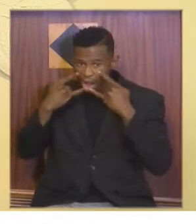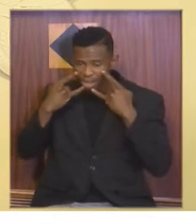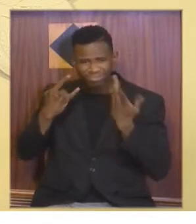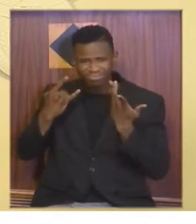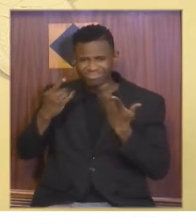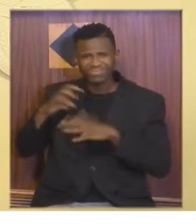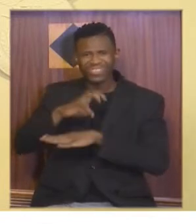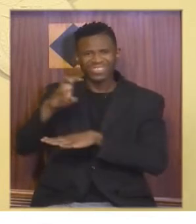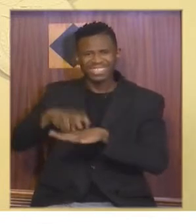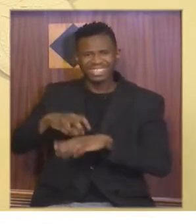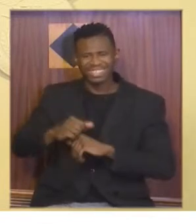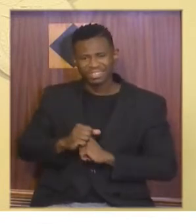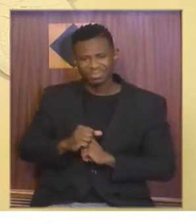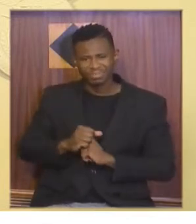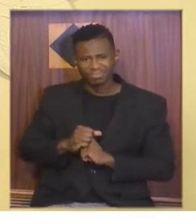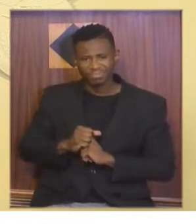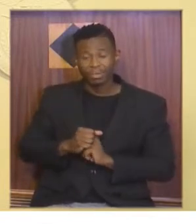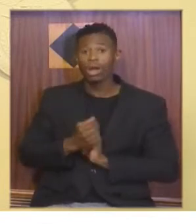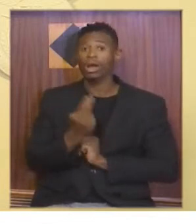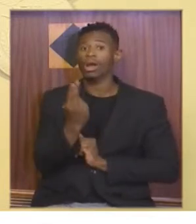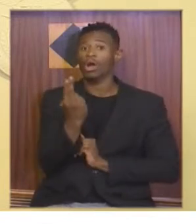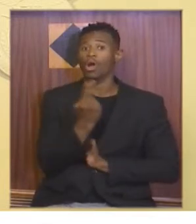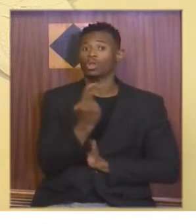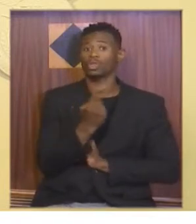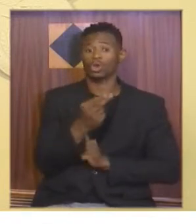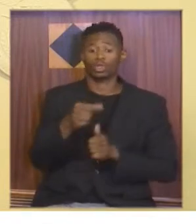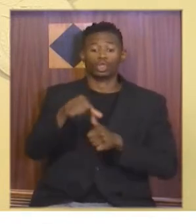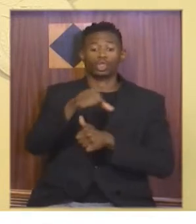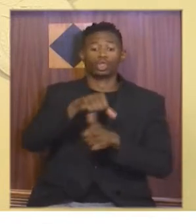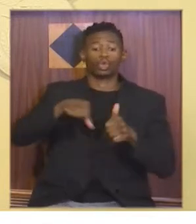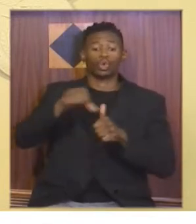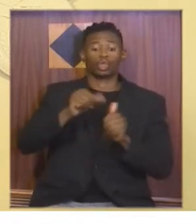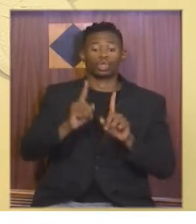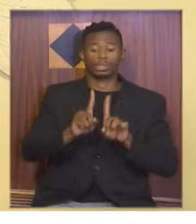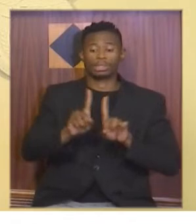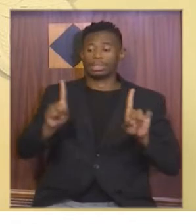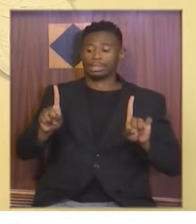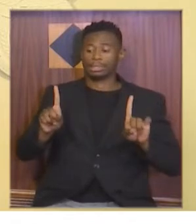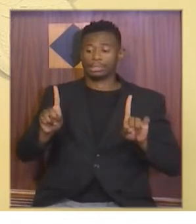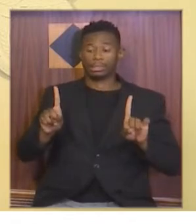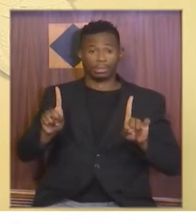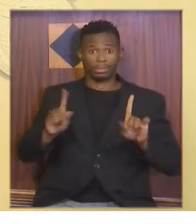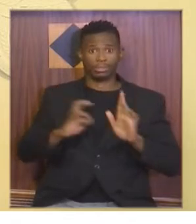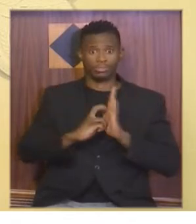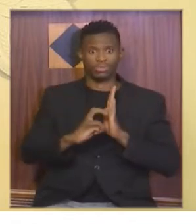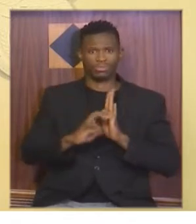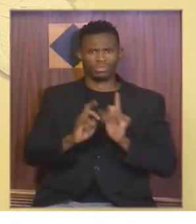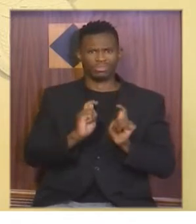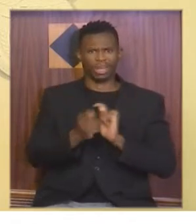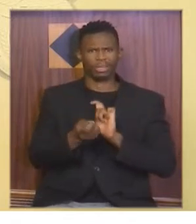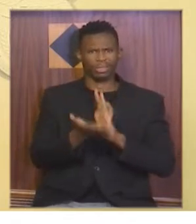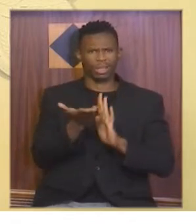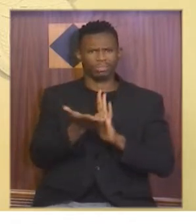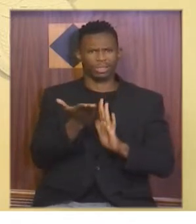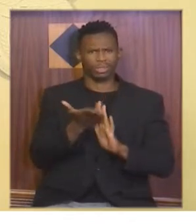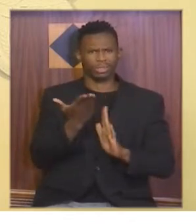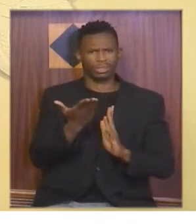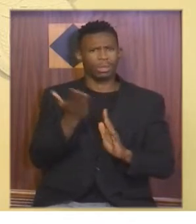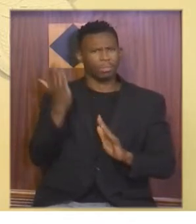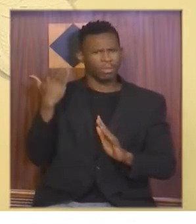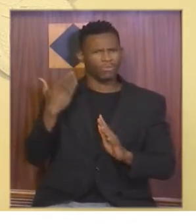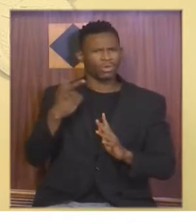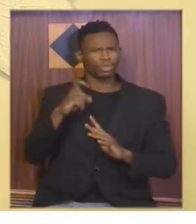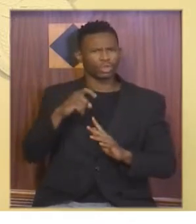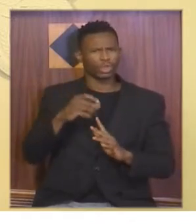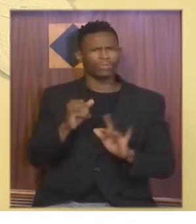social distancing are also being changed, requiring that a space of